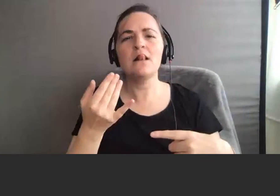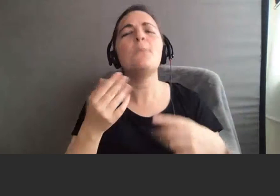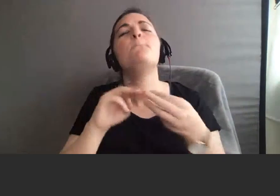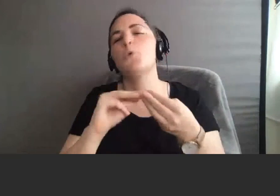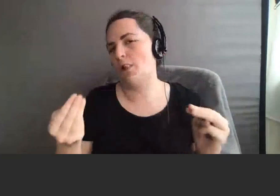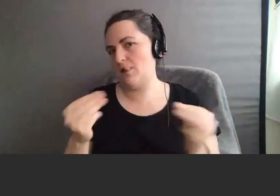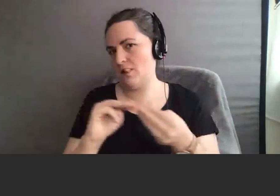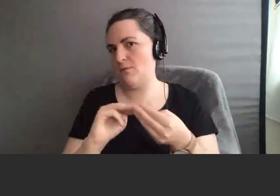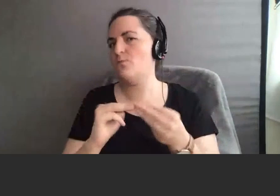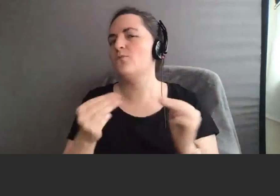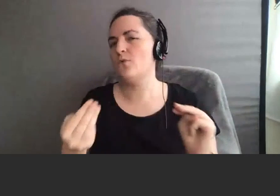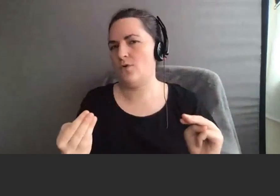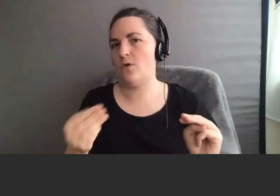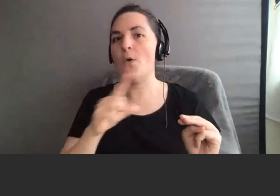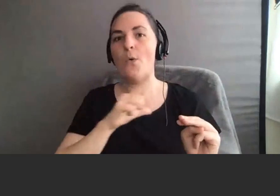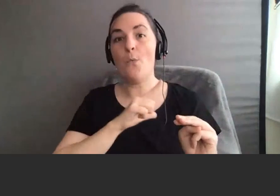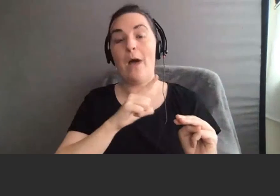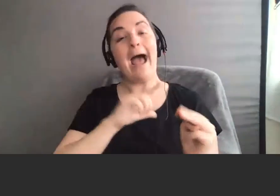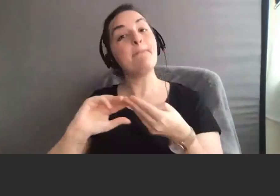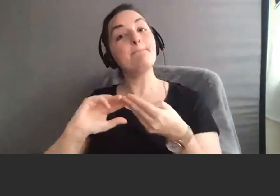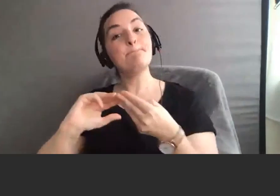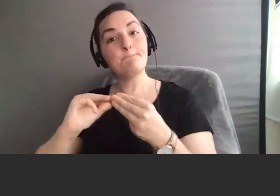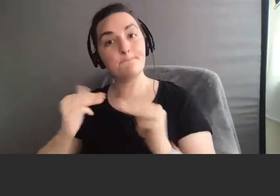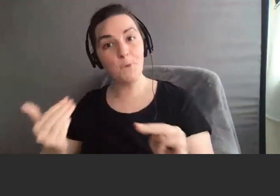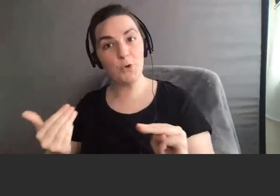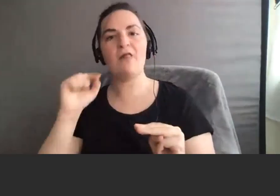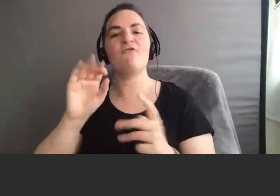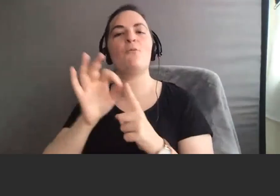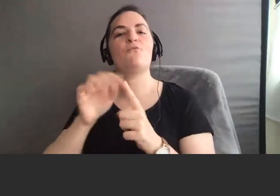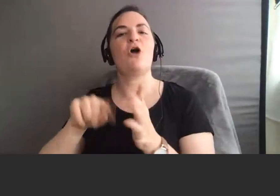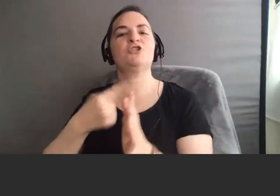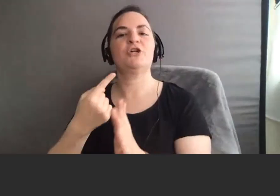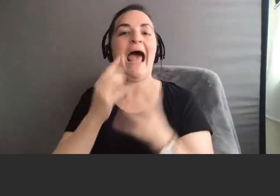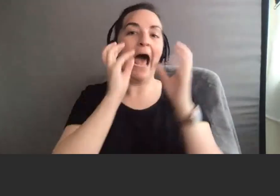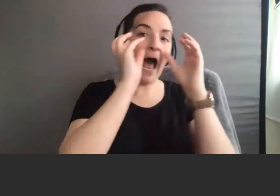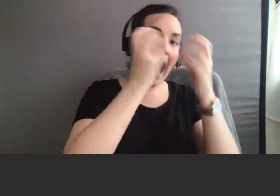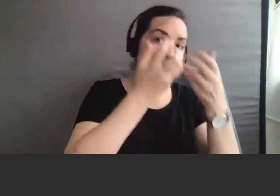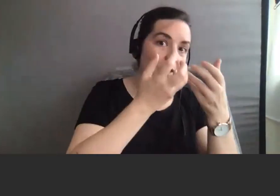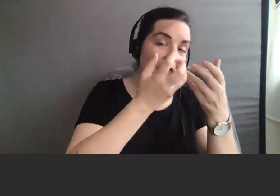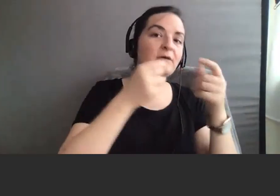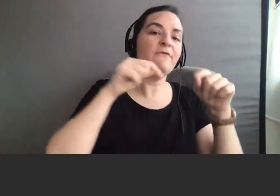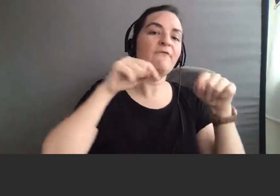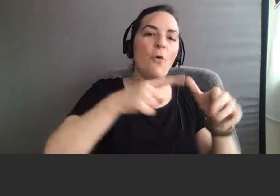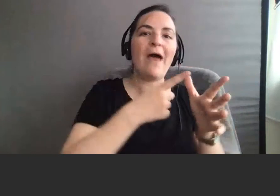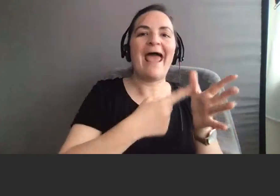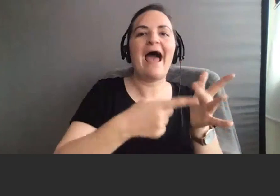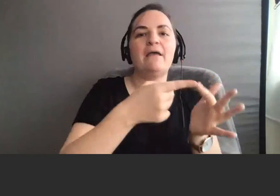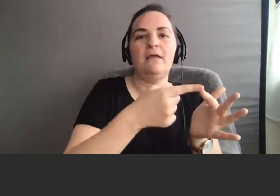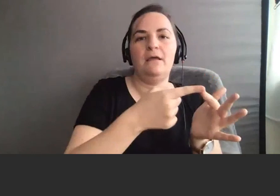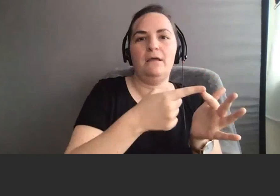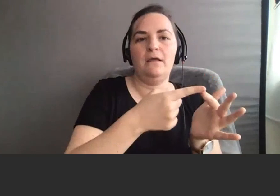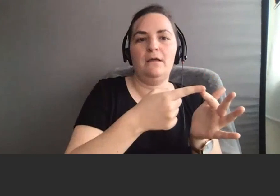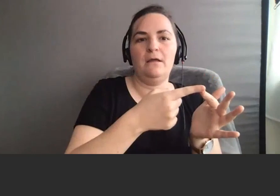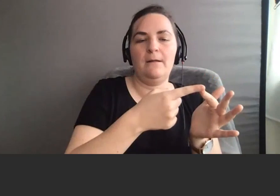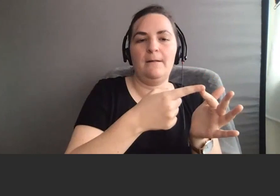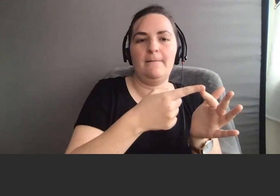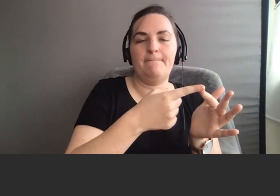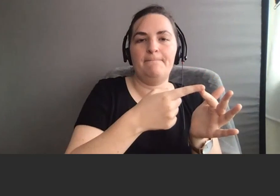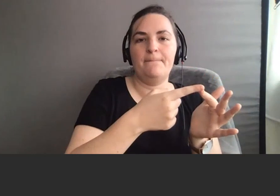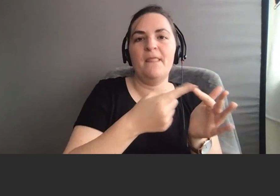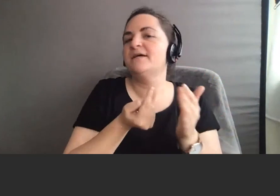Moodle, because we are using Moodle for project. So I'm using Aula for you. The only module that is on